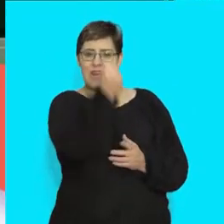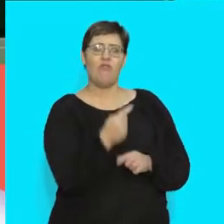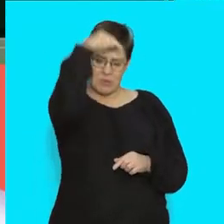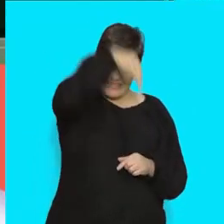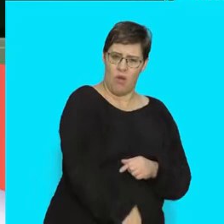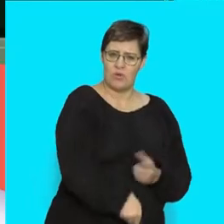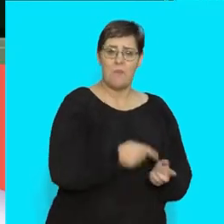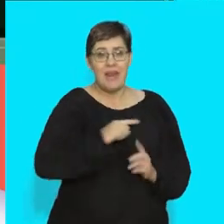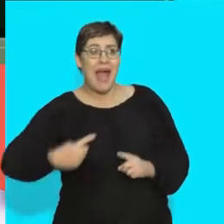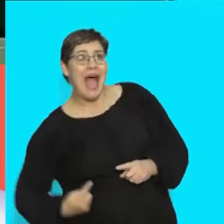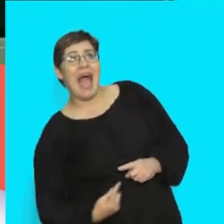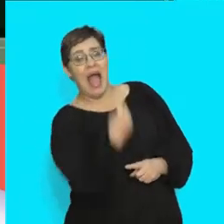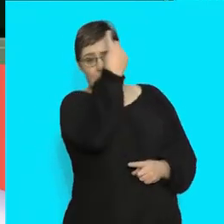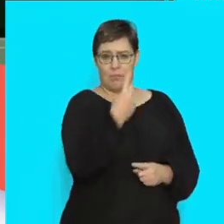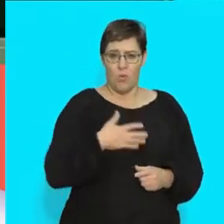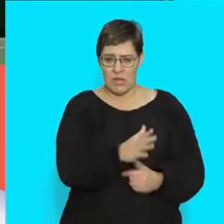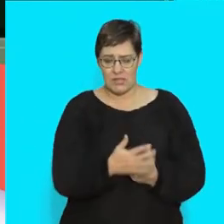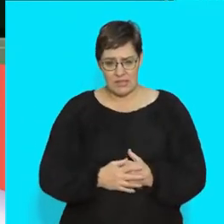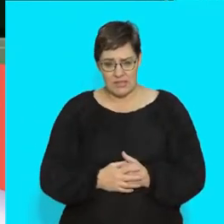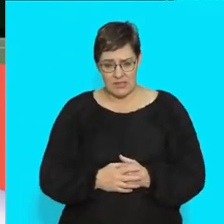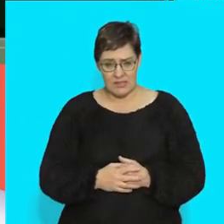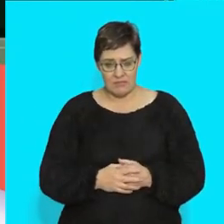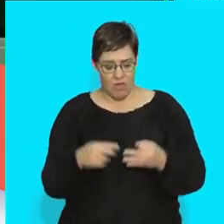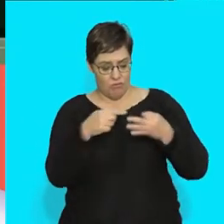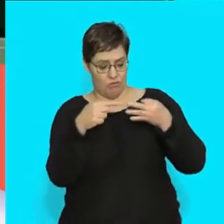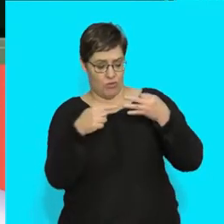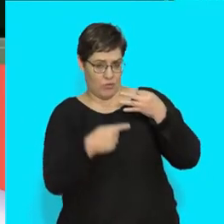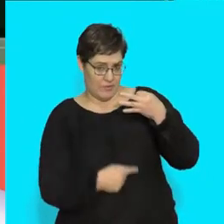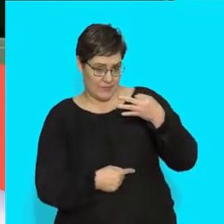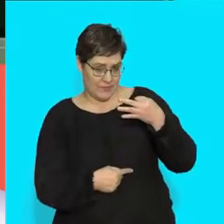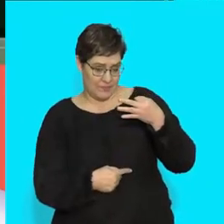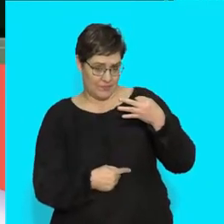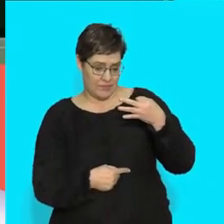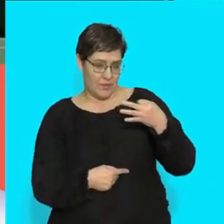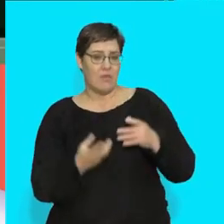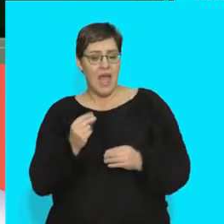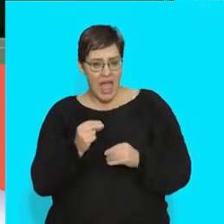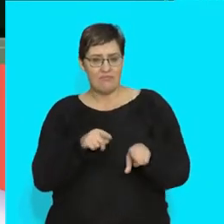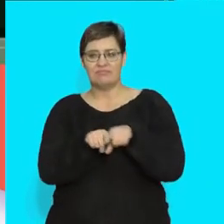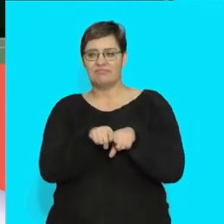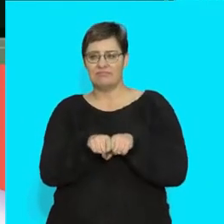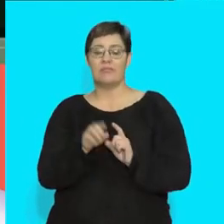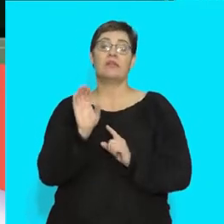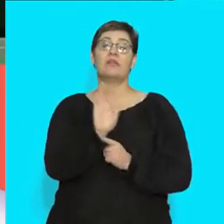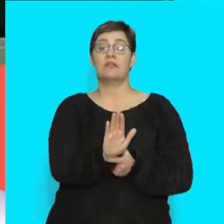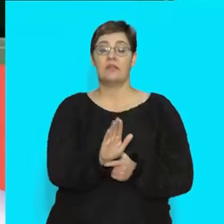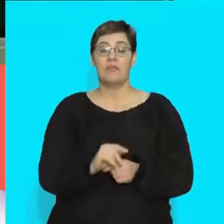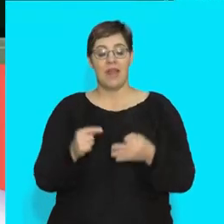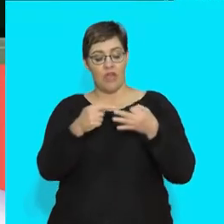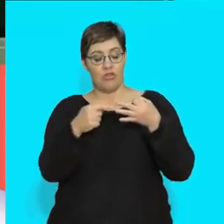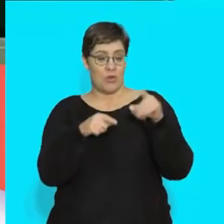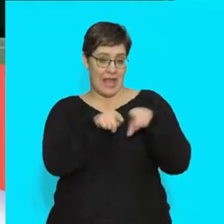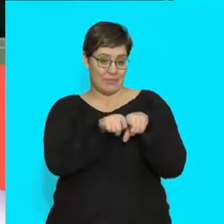now how do we do that? Right, three ways. And I've put in here experiments. The reason why, there are three experiments that